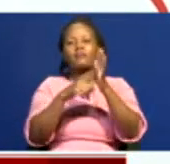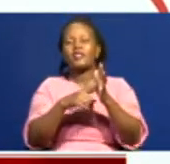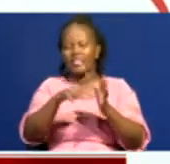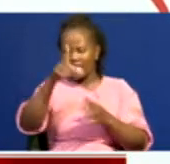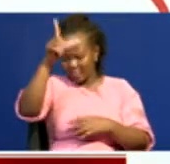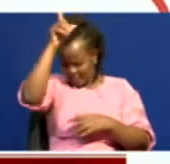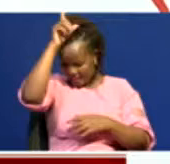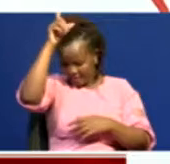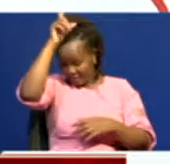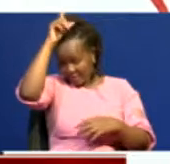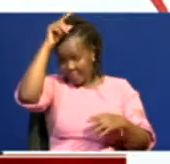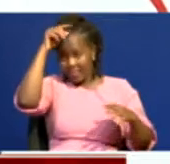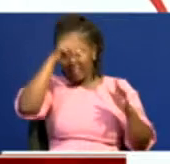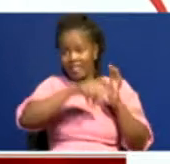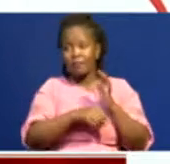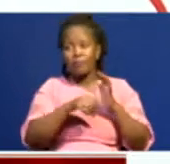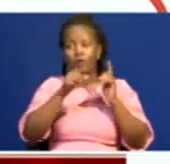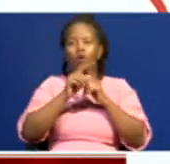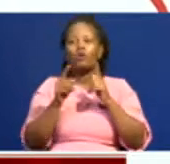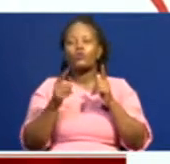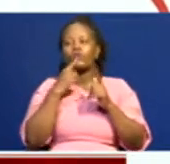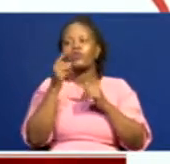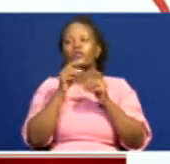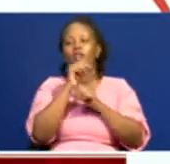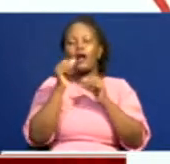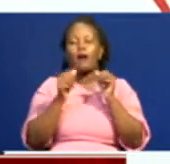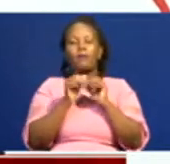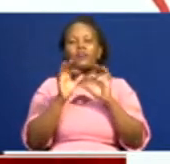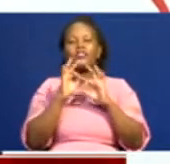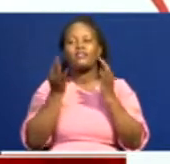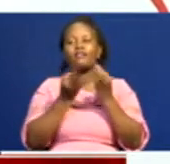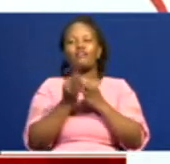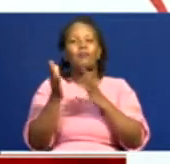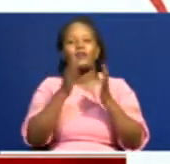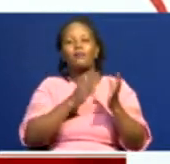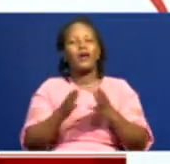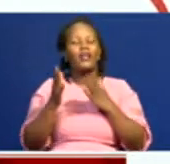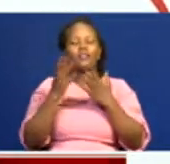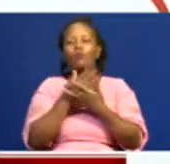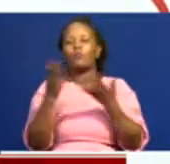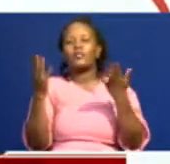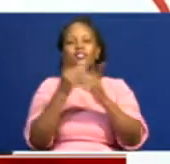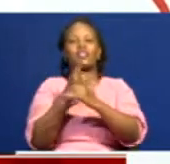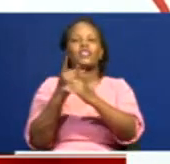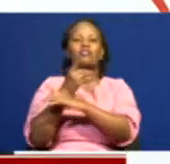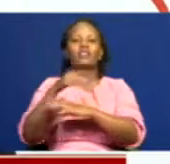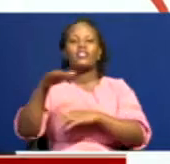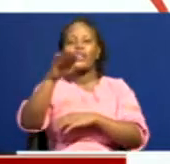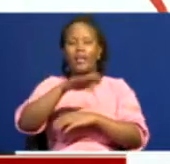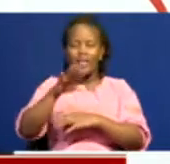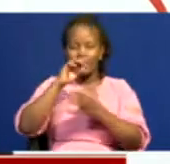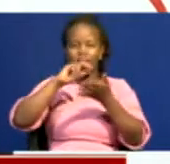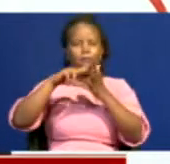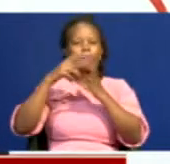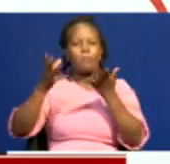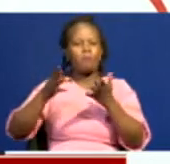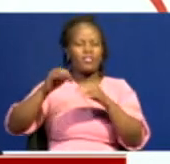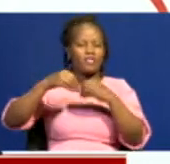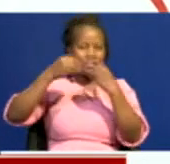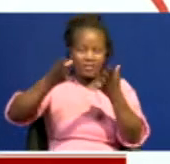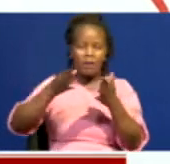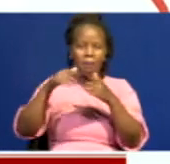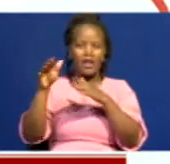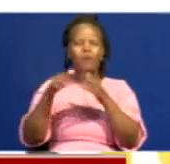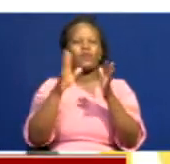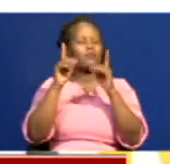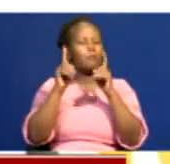areas. There's also stock out of family planning commodities in different parts of the country. Therefore, the supply chain system also needs to